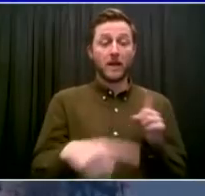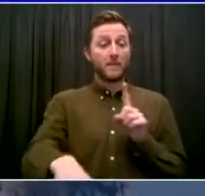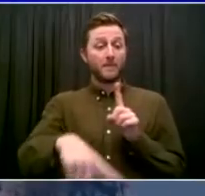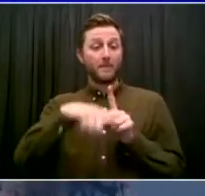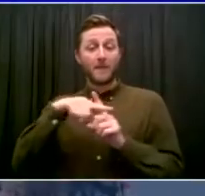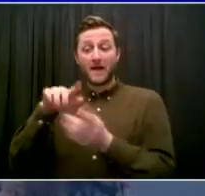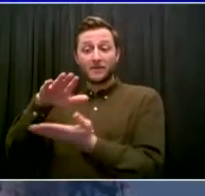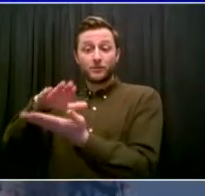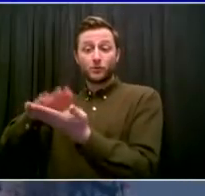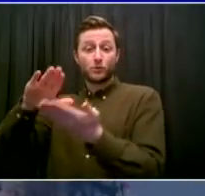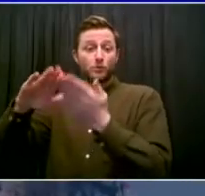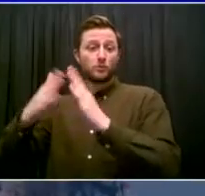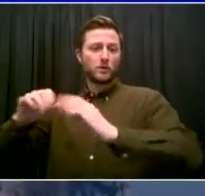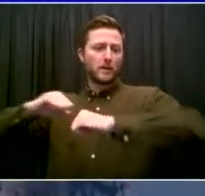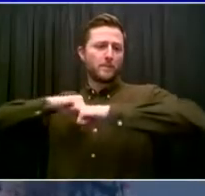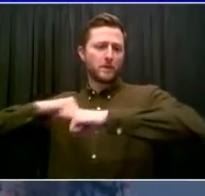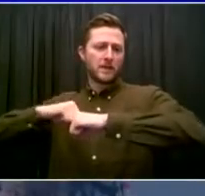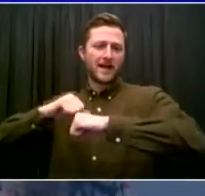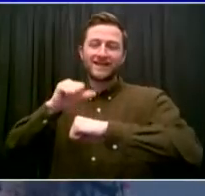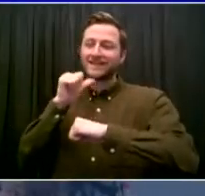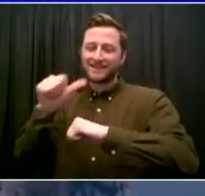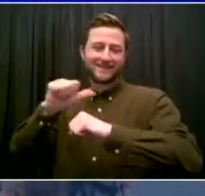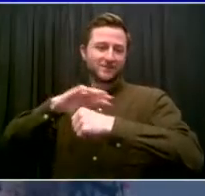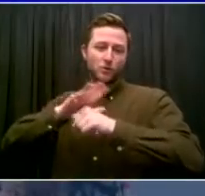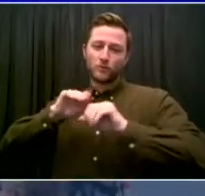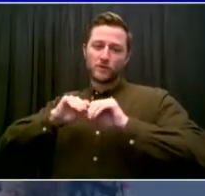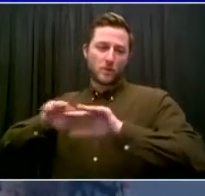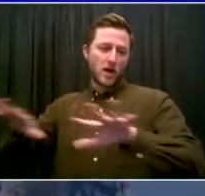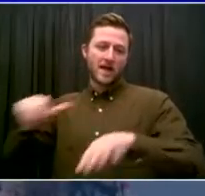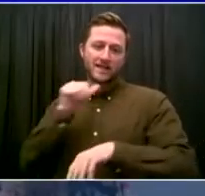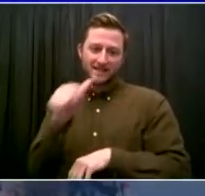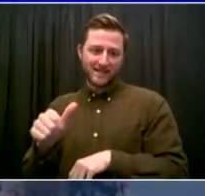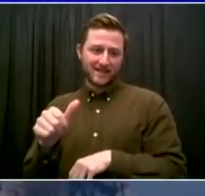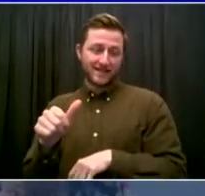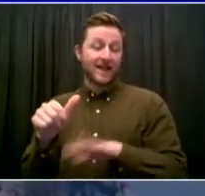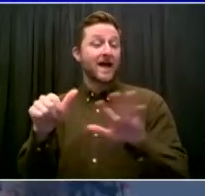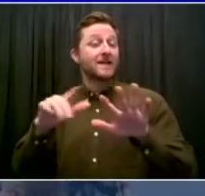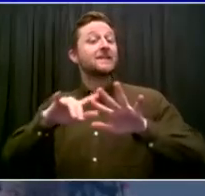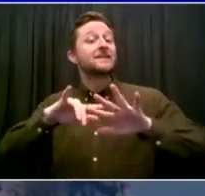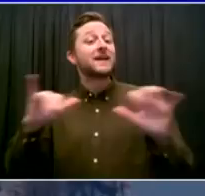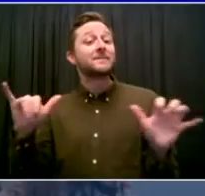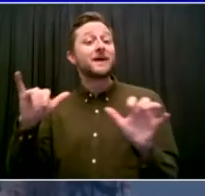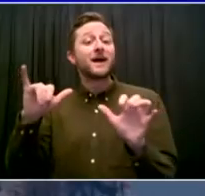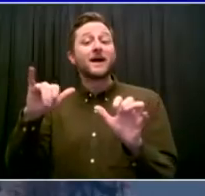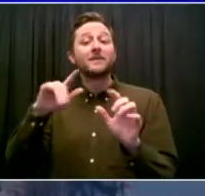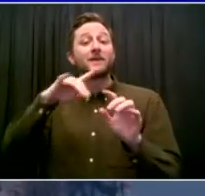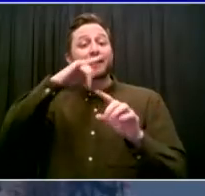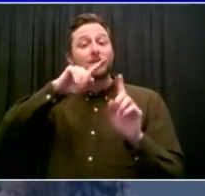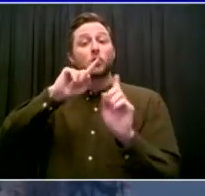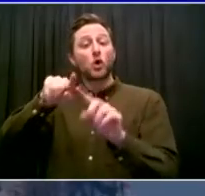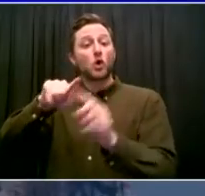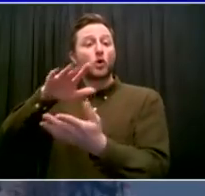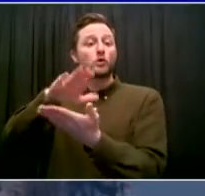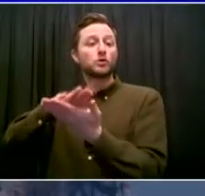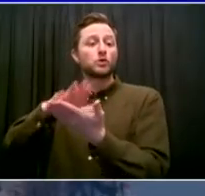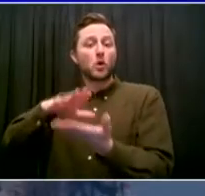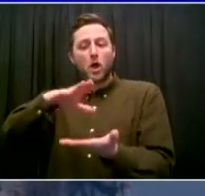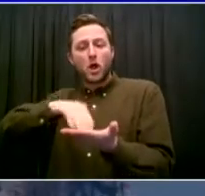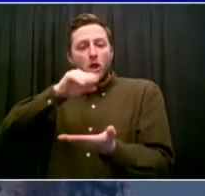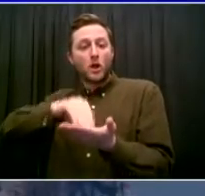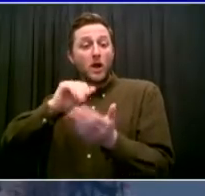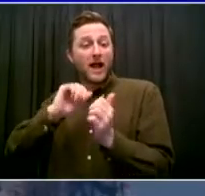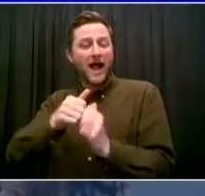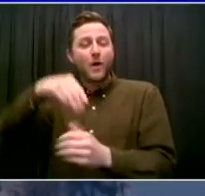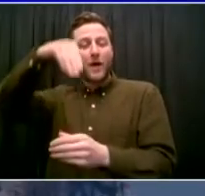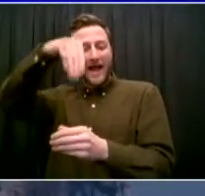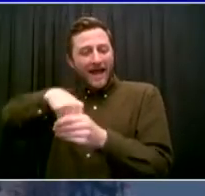learning continued. While in-person learning continued. Second thing, we doubled down